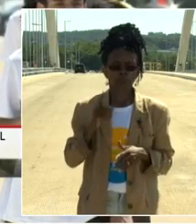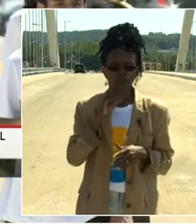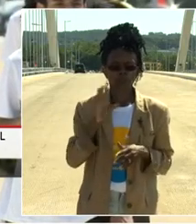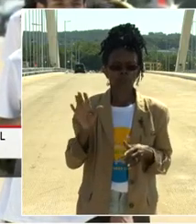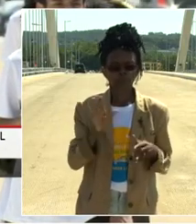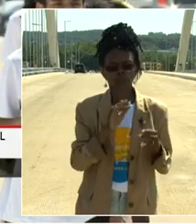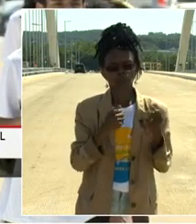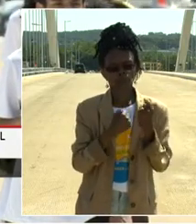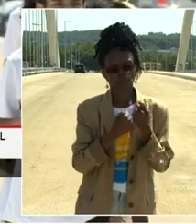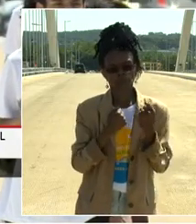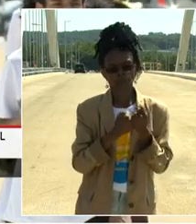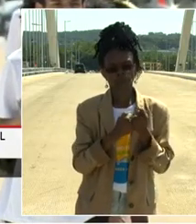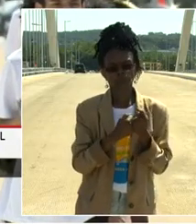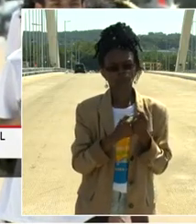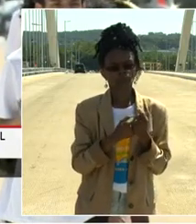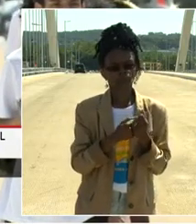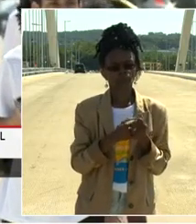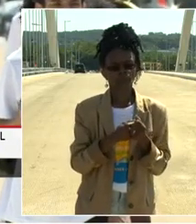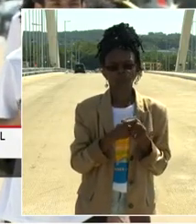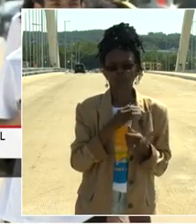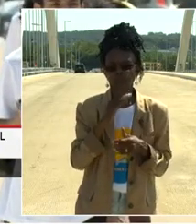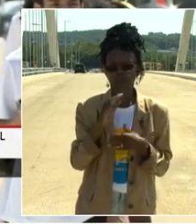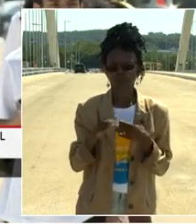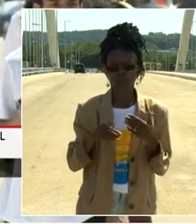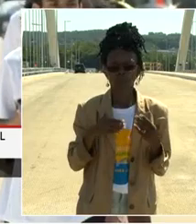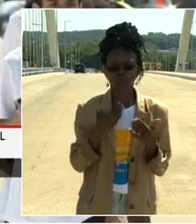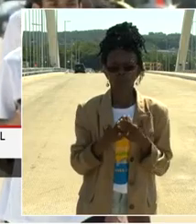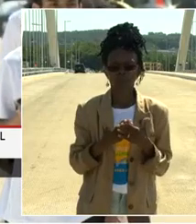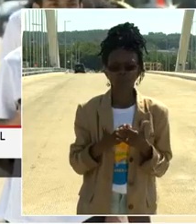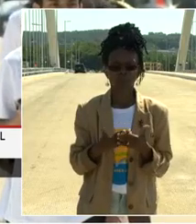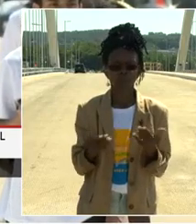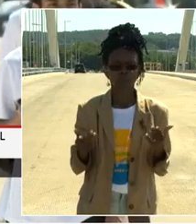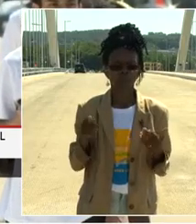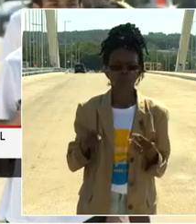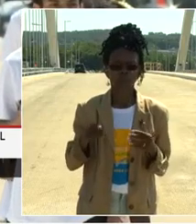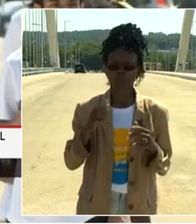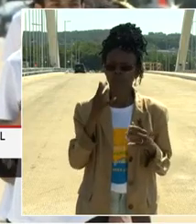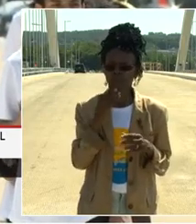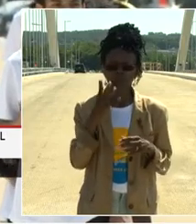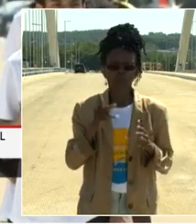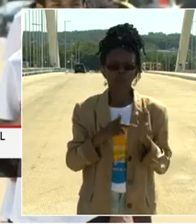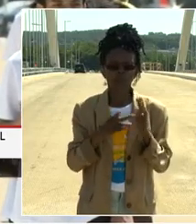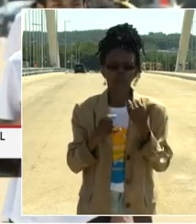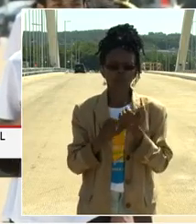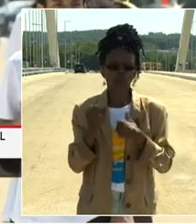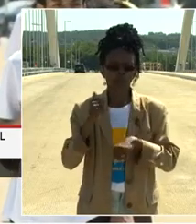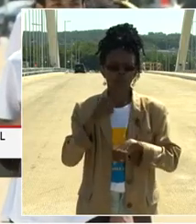Lawson. And to all of that, this is why this project is here. So thank y'all very much.